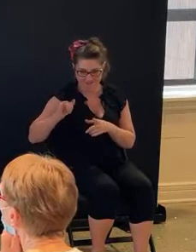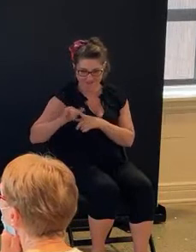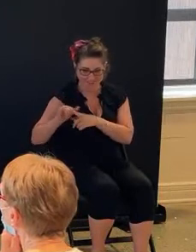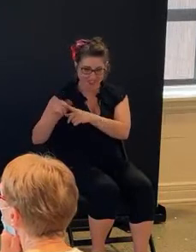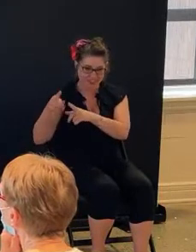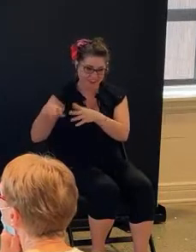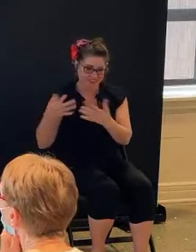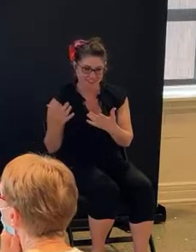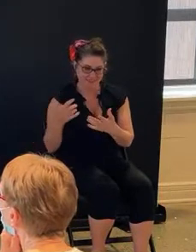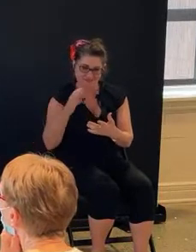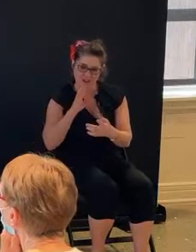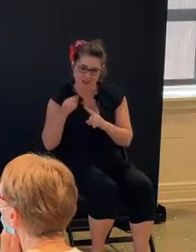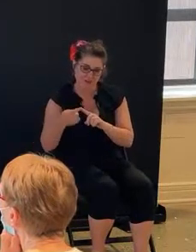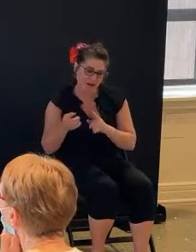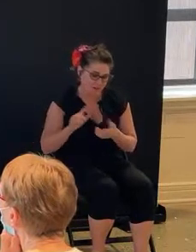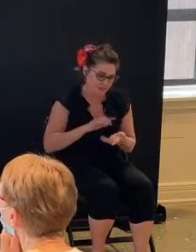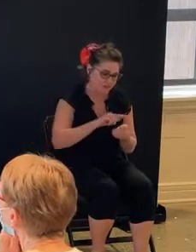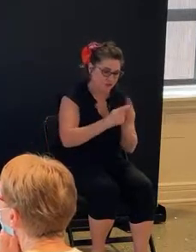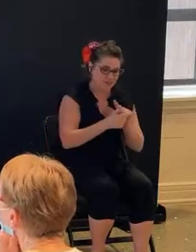understandable language?